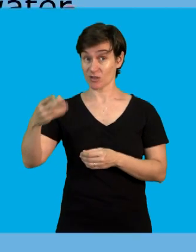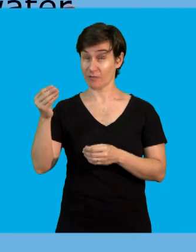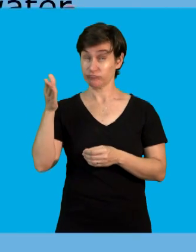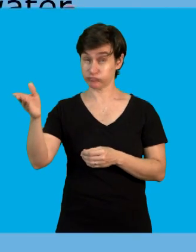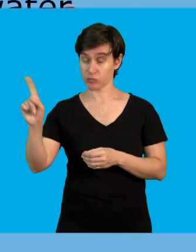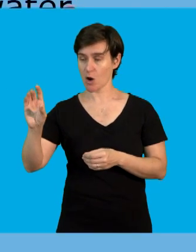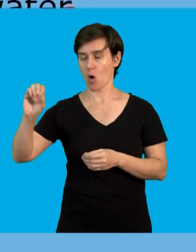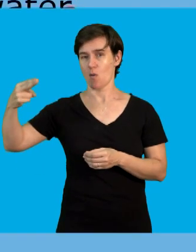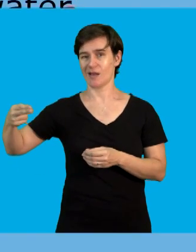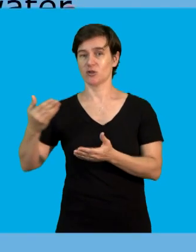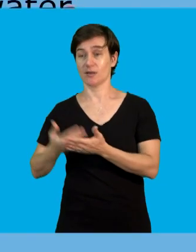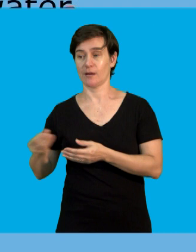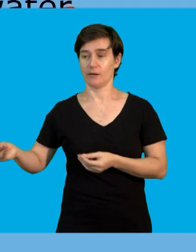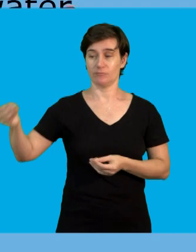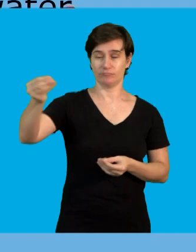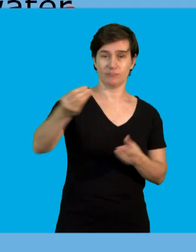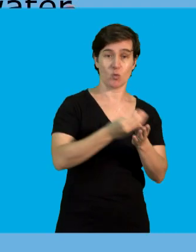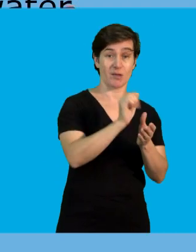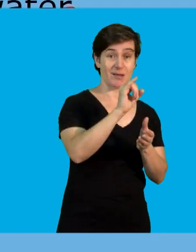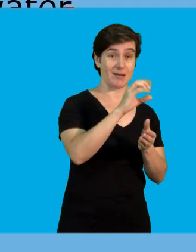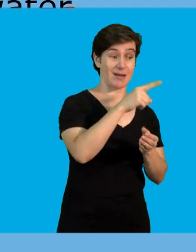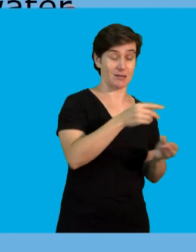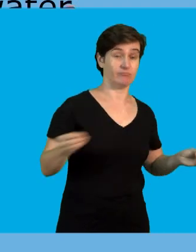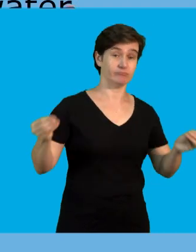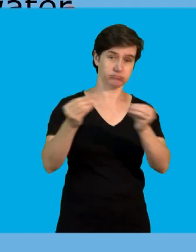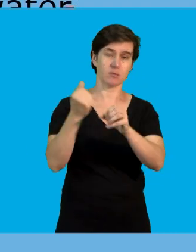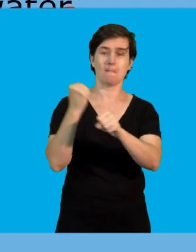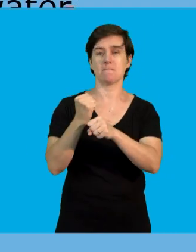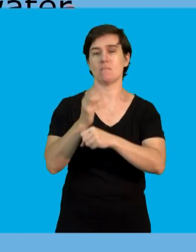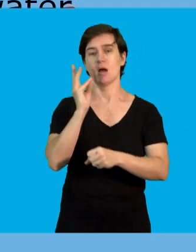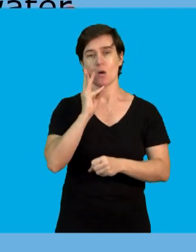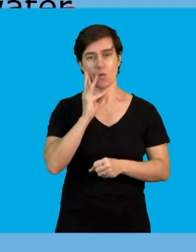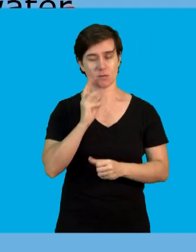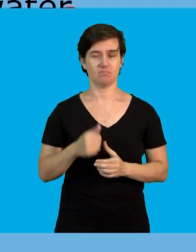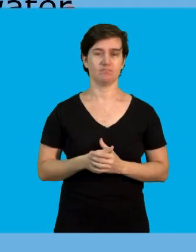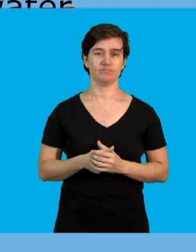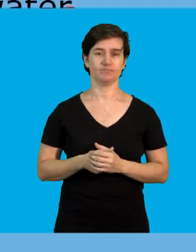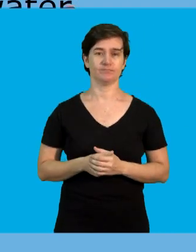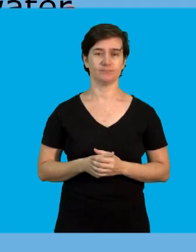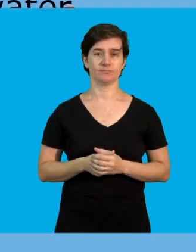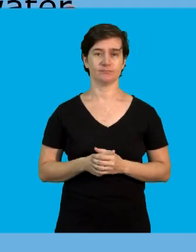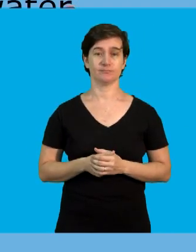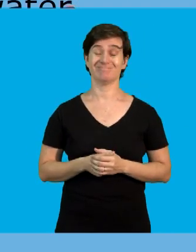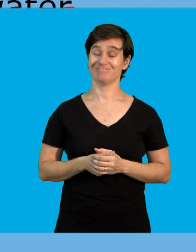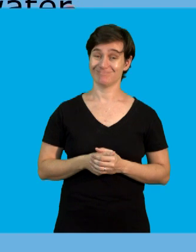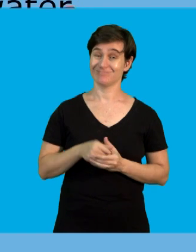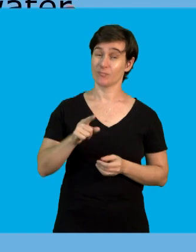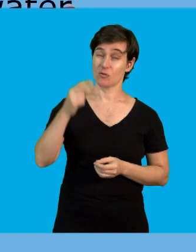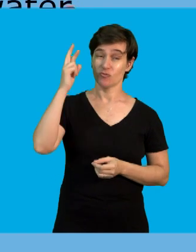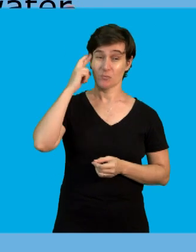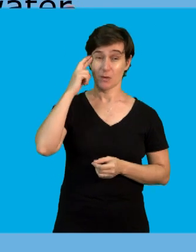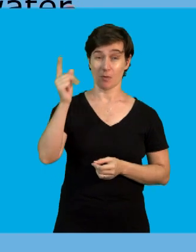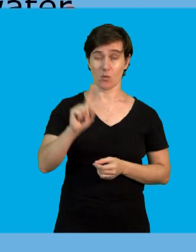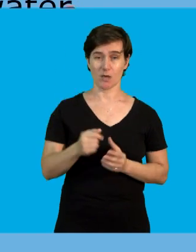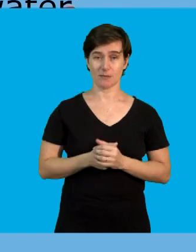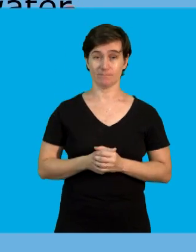That it can donate to an acid to form the water. And then now, we also need to remember that